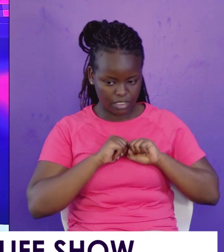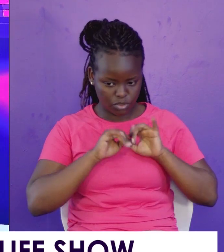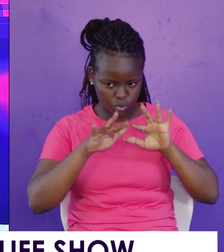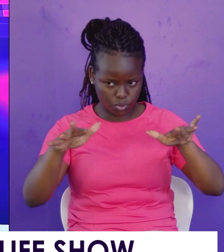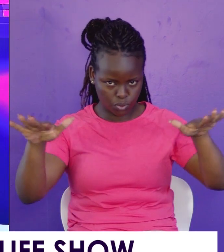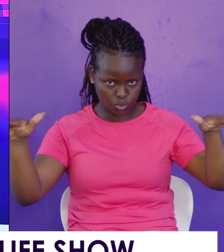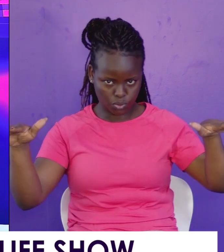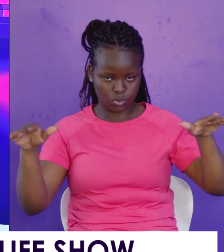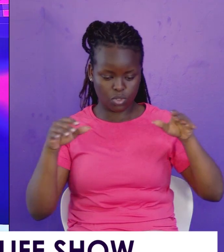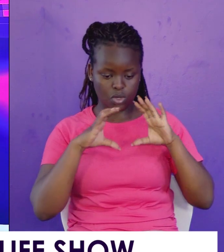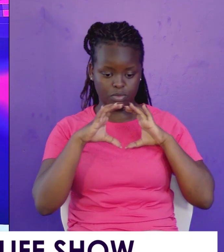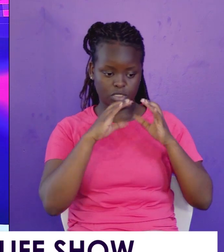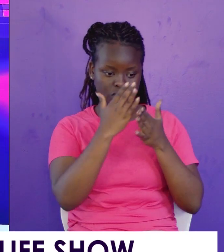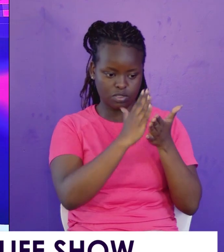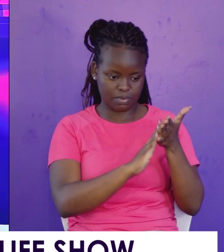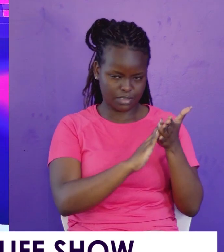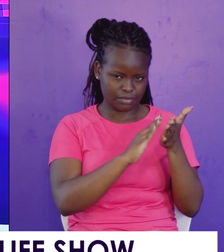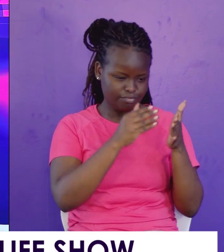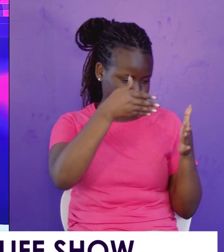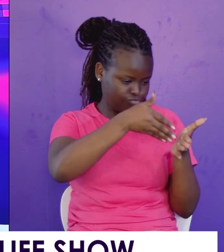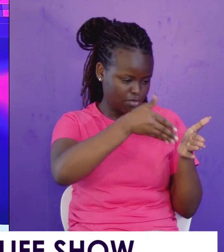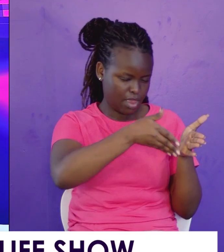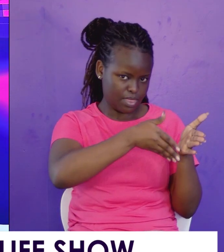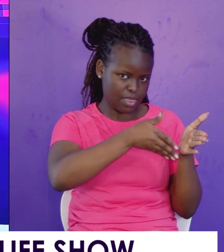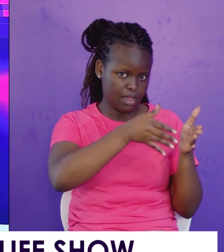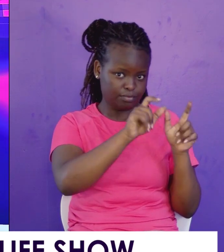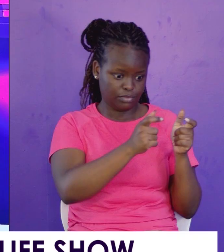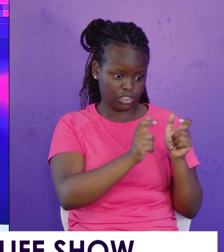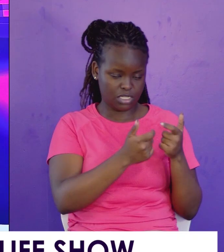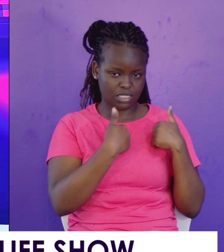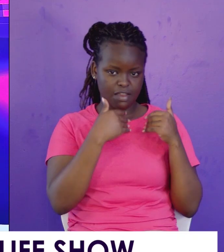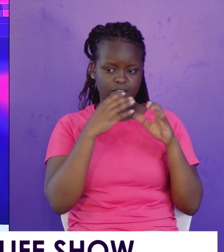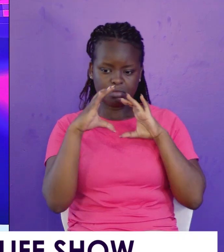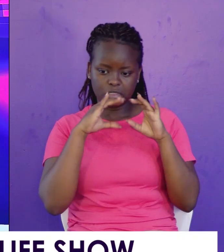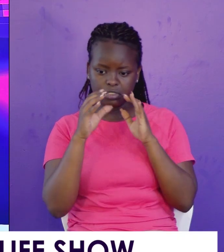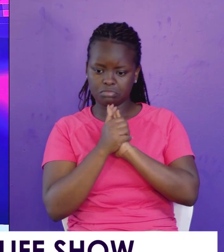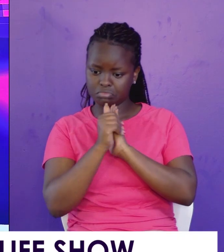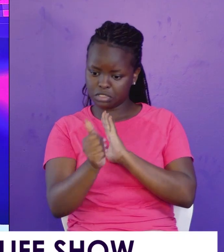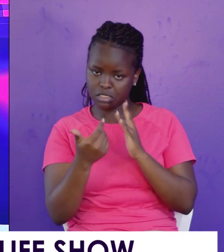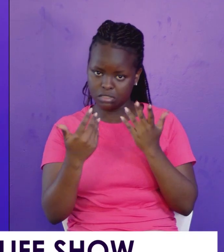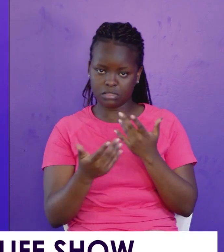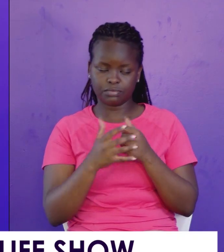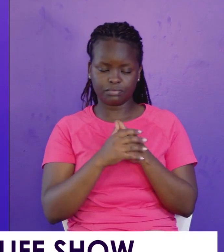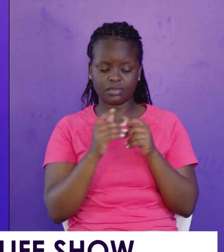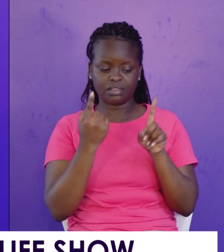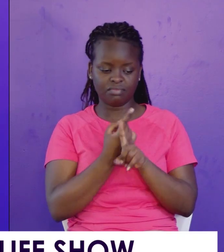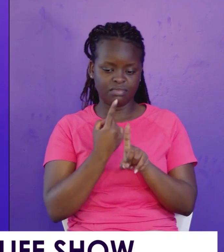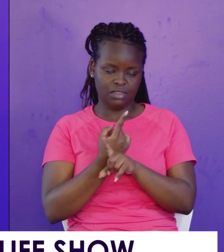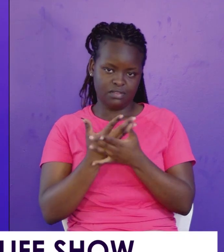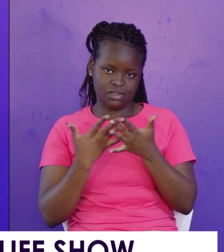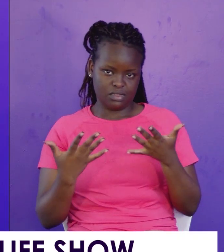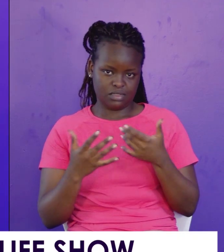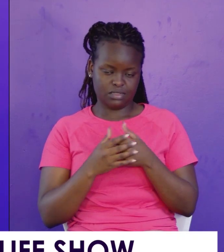part of journalism. Exactly, yeah. You Okay. learn a lot of communication skills and what have you. Okay. Because I